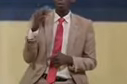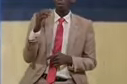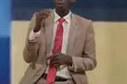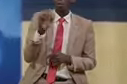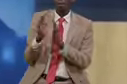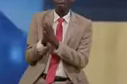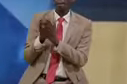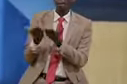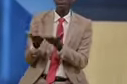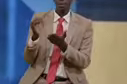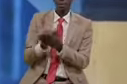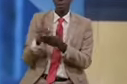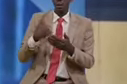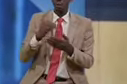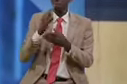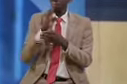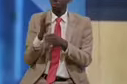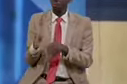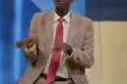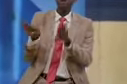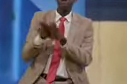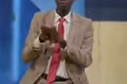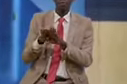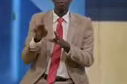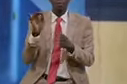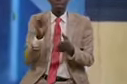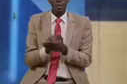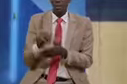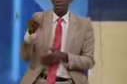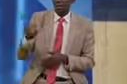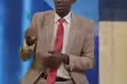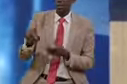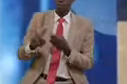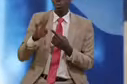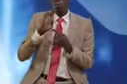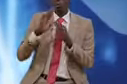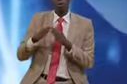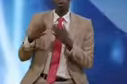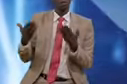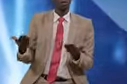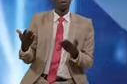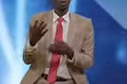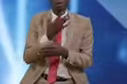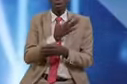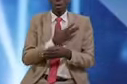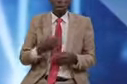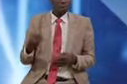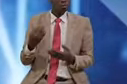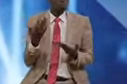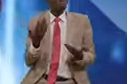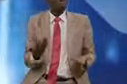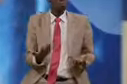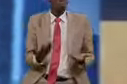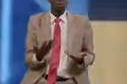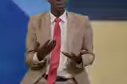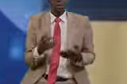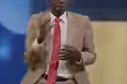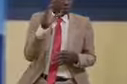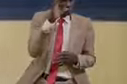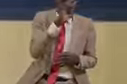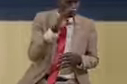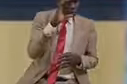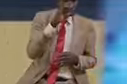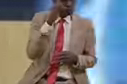been sealed, that ought to be opened. And they looked on earth, and they looked at